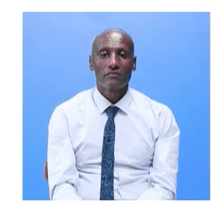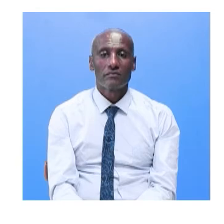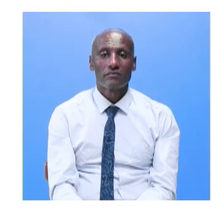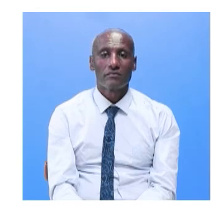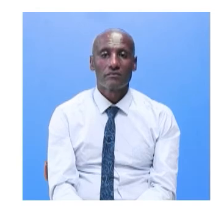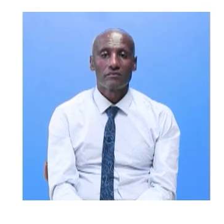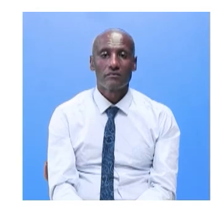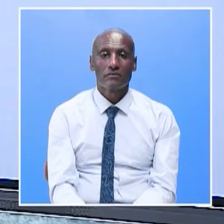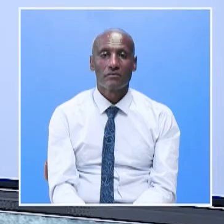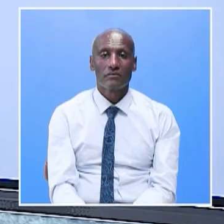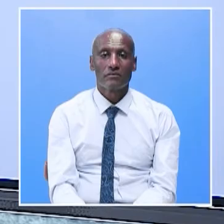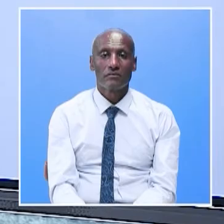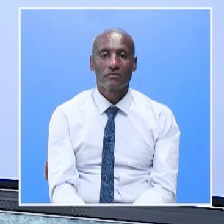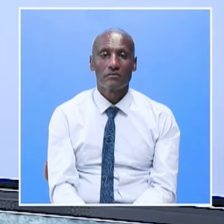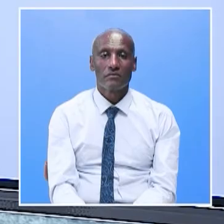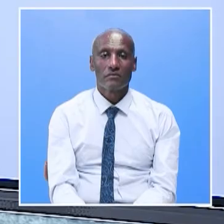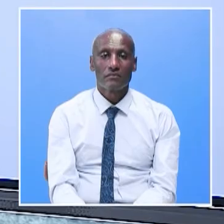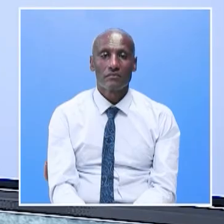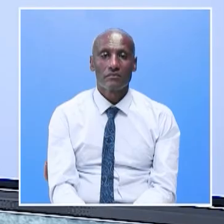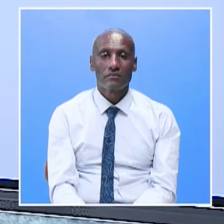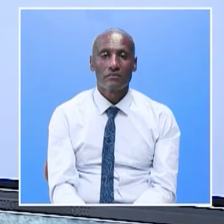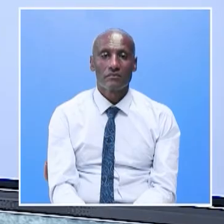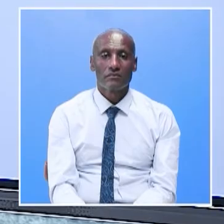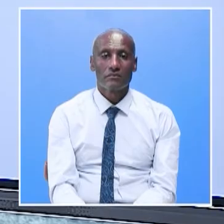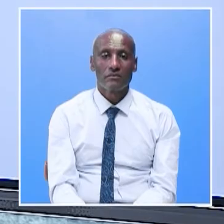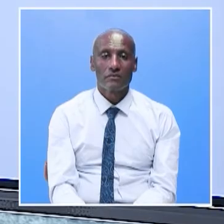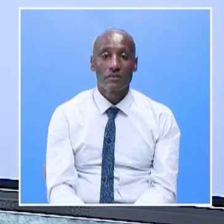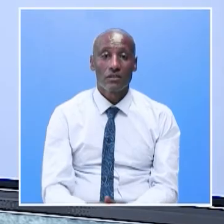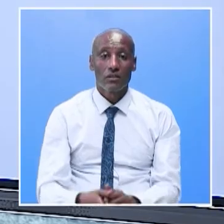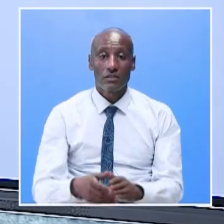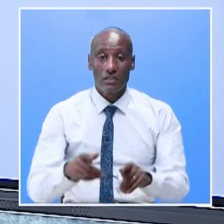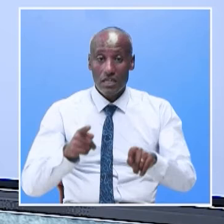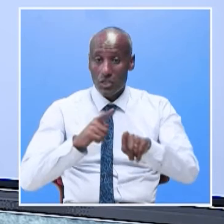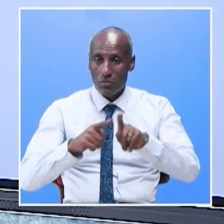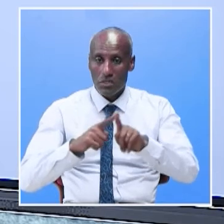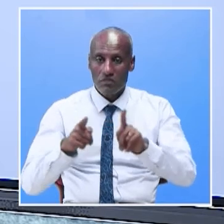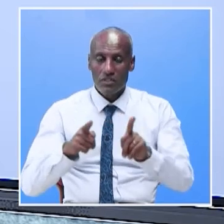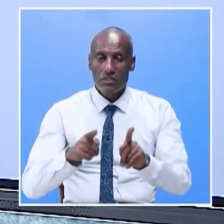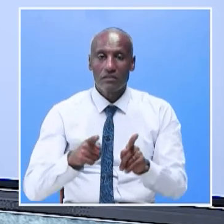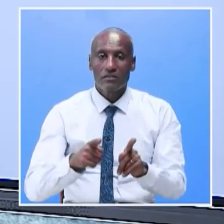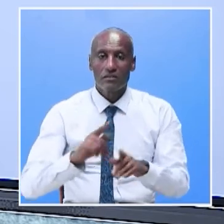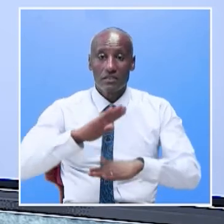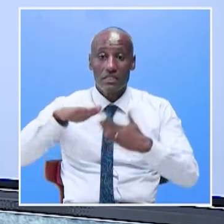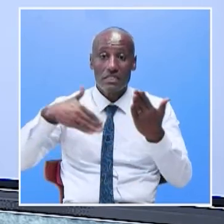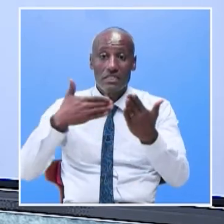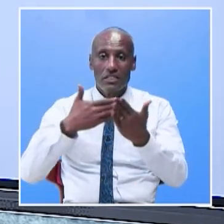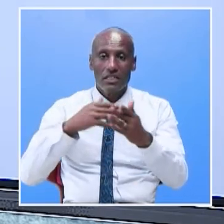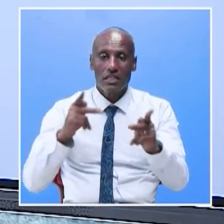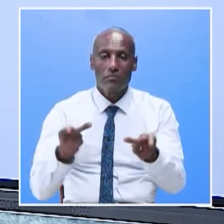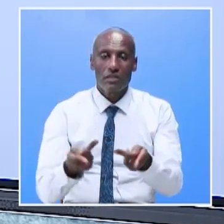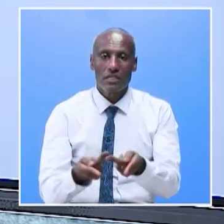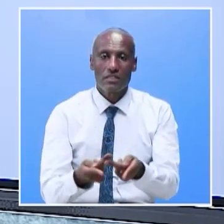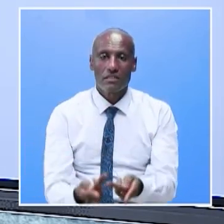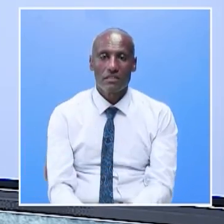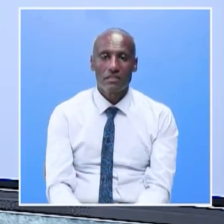Ethiopia. Not specific. Not what? Specific. general place. And also we